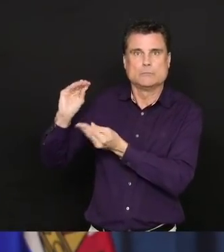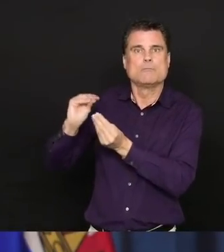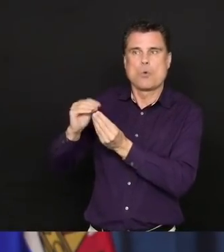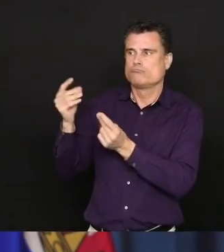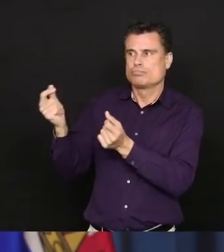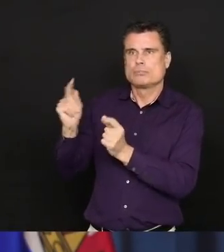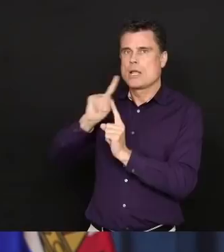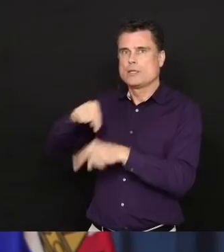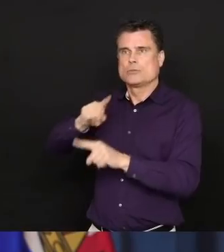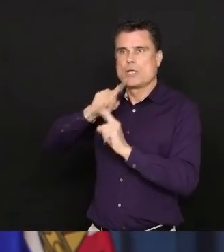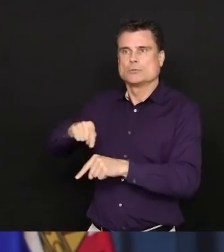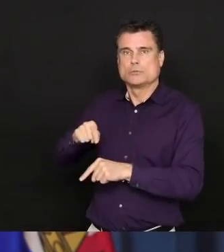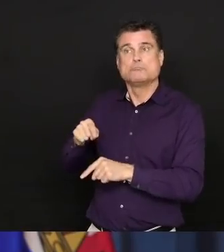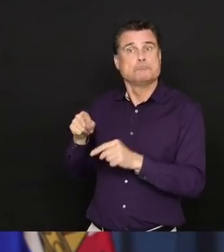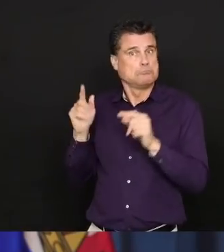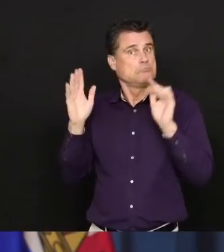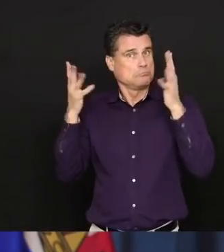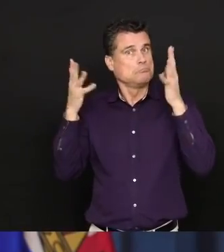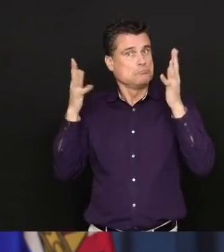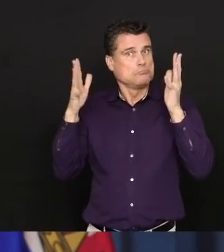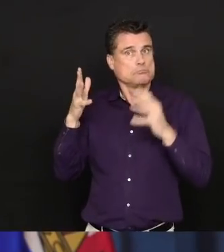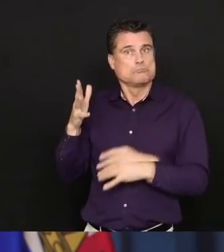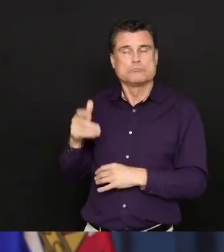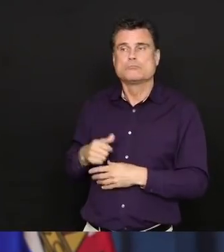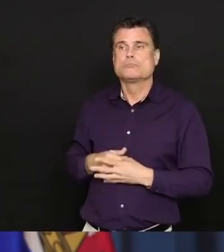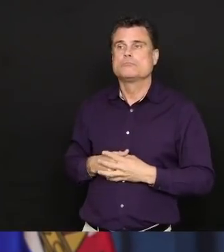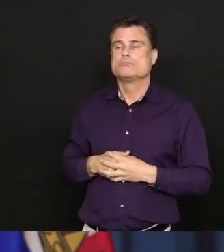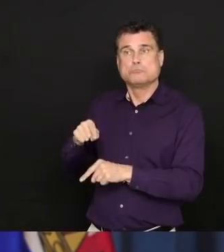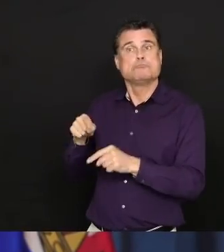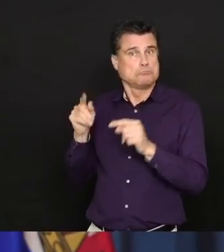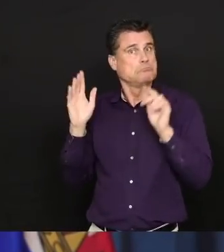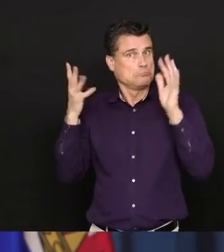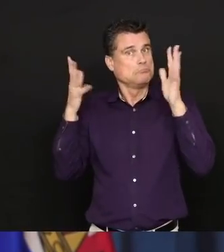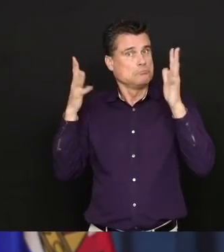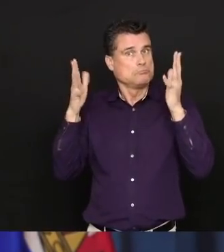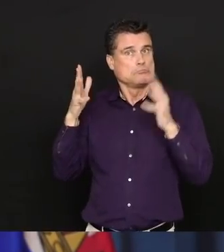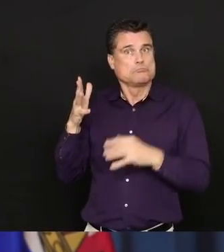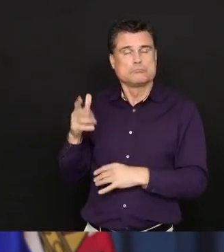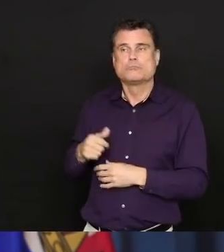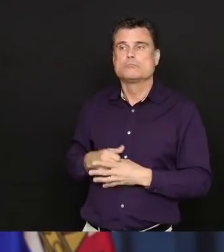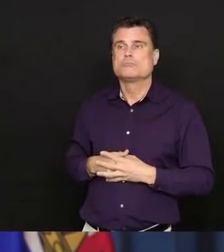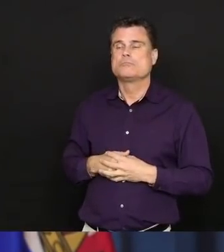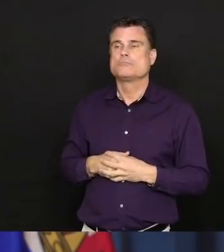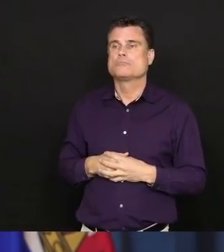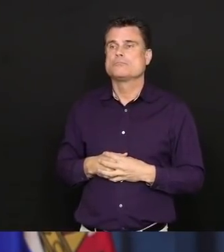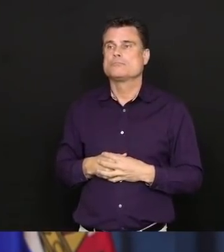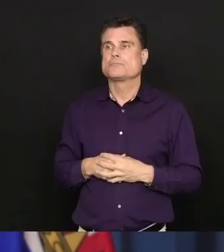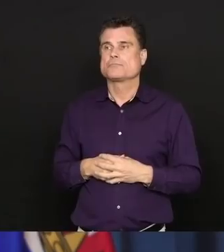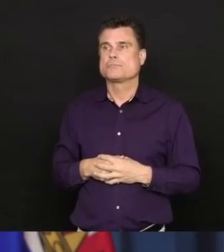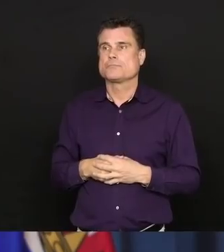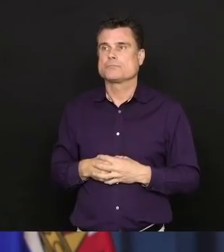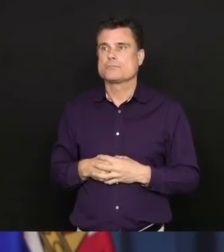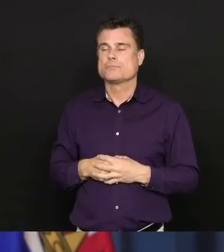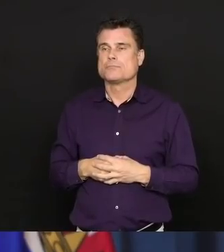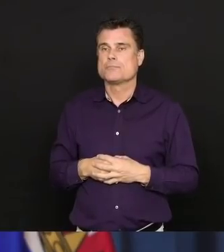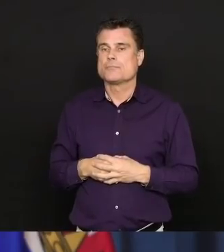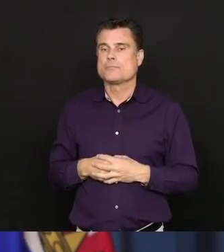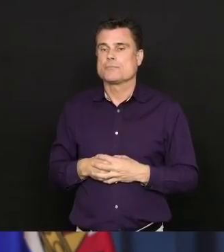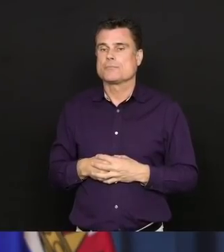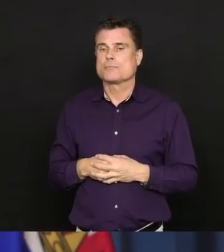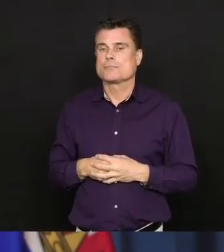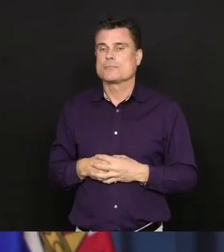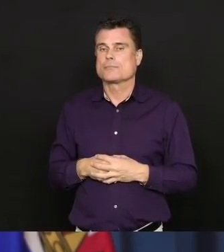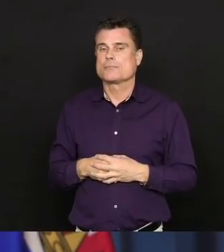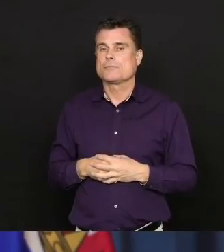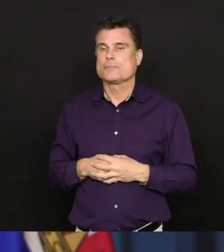that has caused some difficulties. I just want to say that we're working on those problems, and just to say to people who are not eligible to park in those facilities